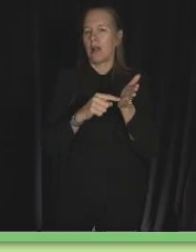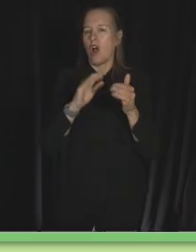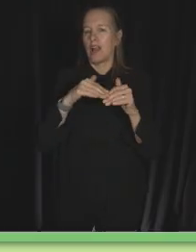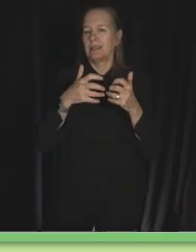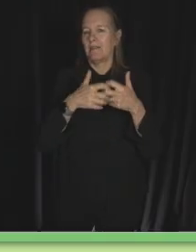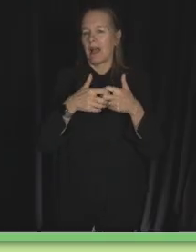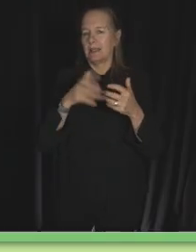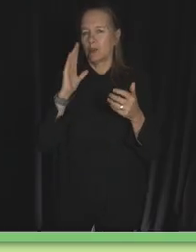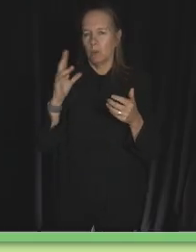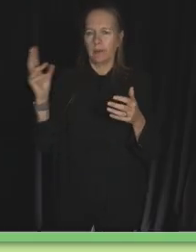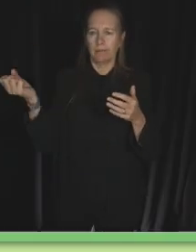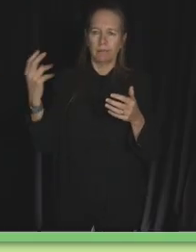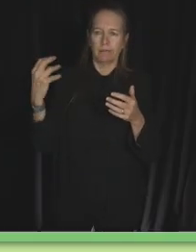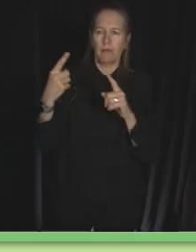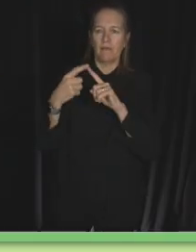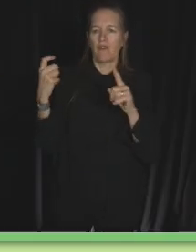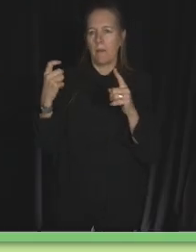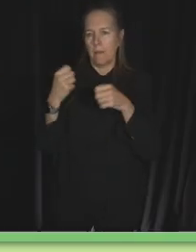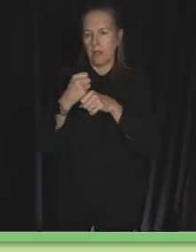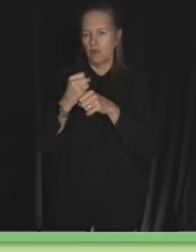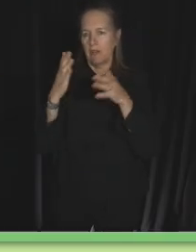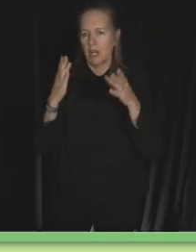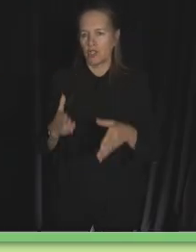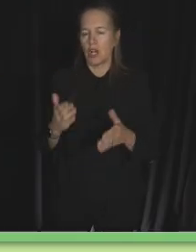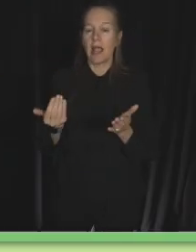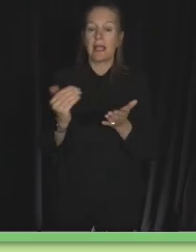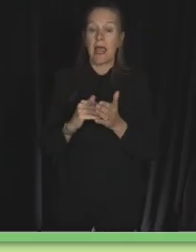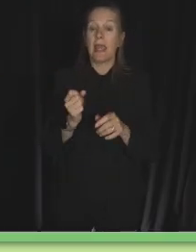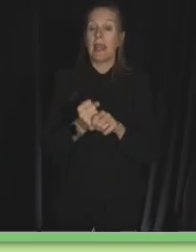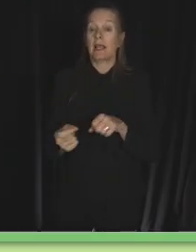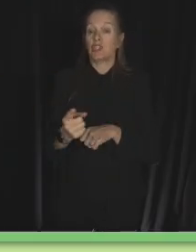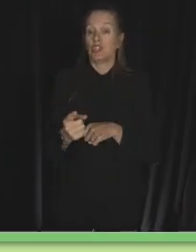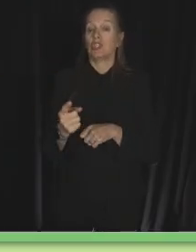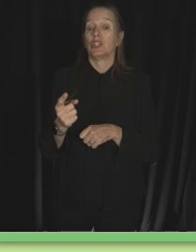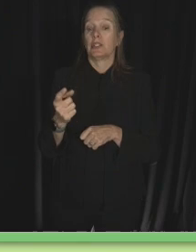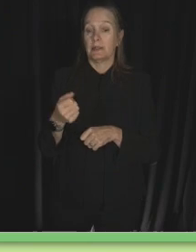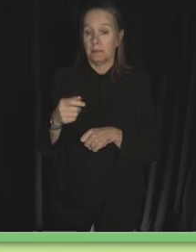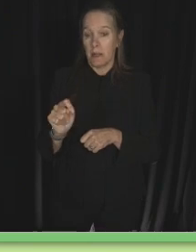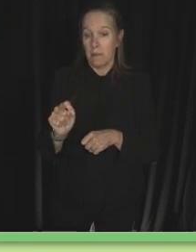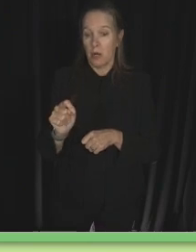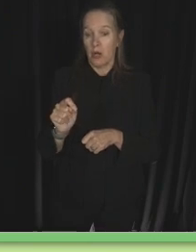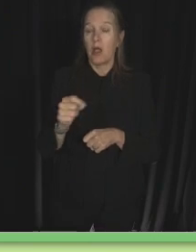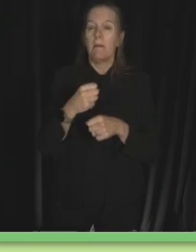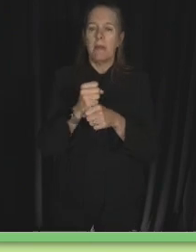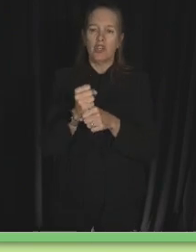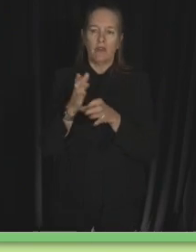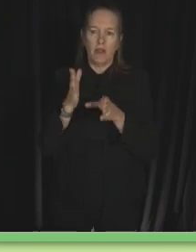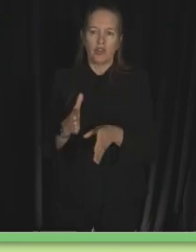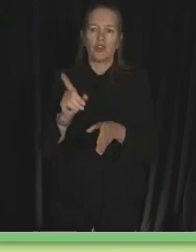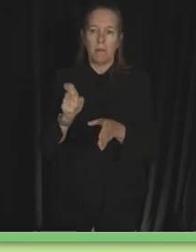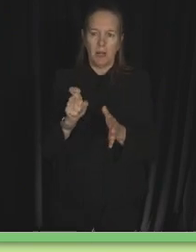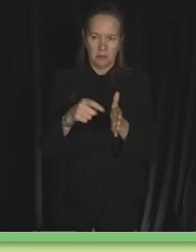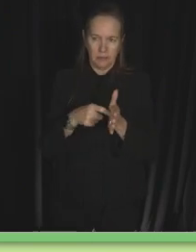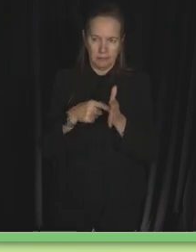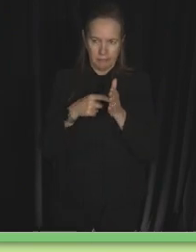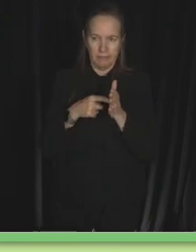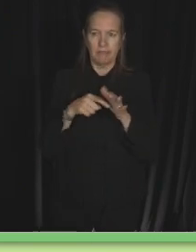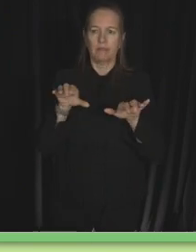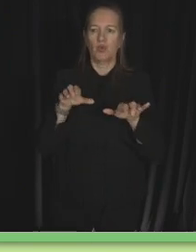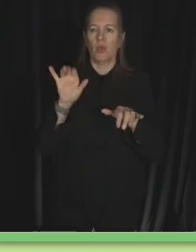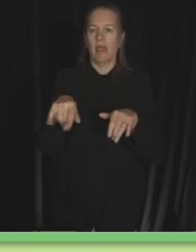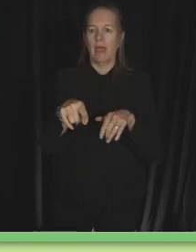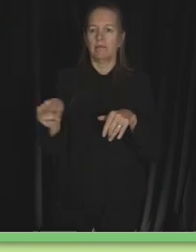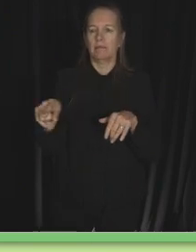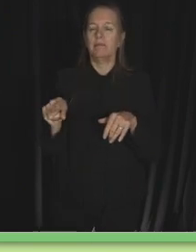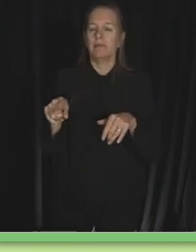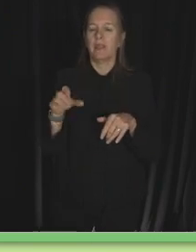for manufacturers. Again, next year in September, manufacturers have to start doing this. This is when manufacturers are going to